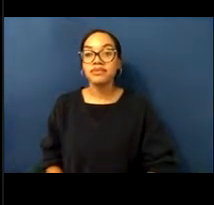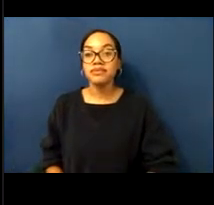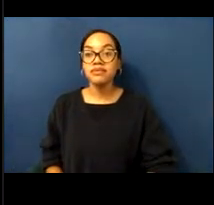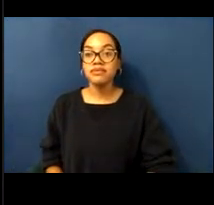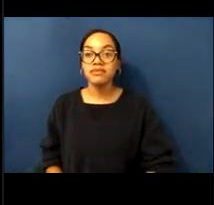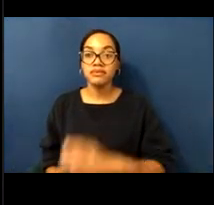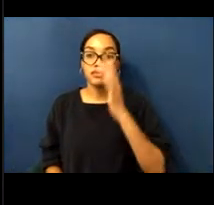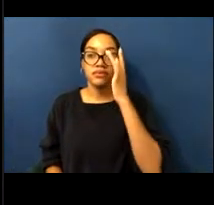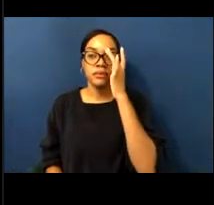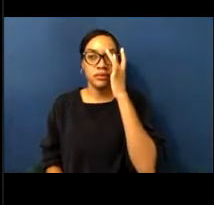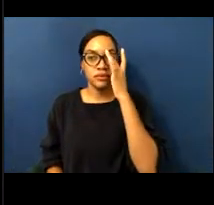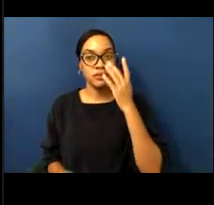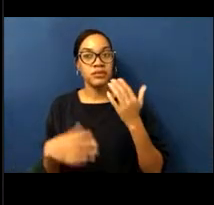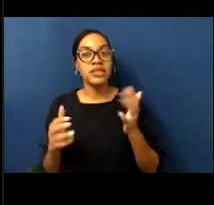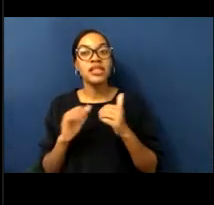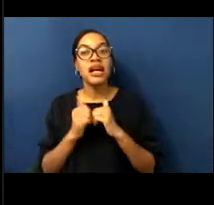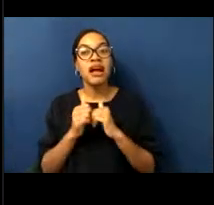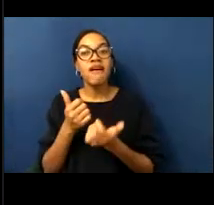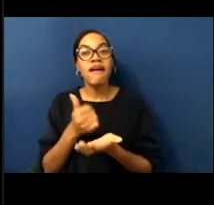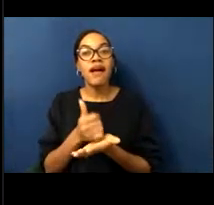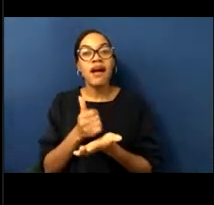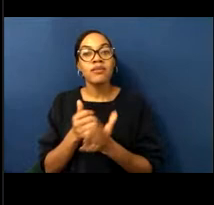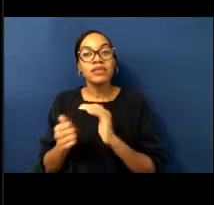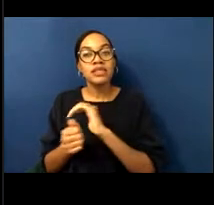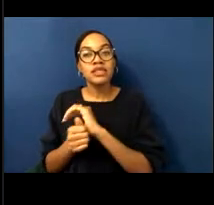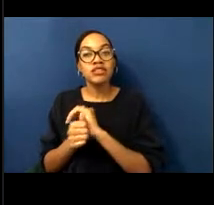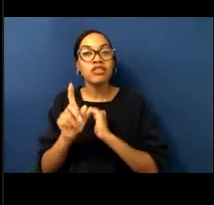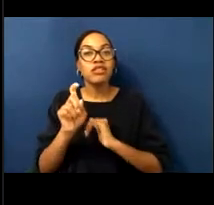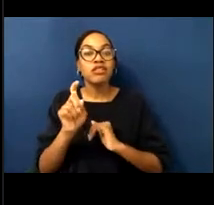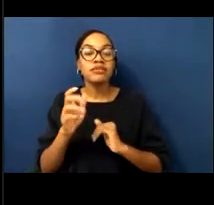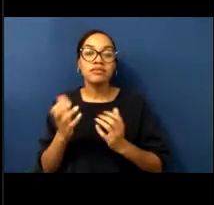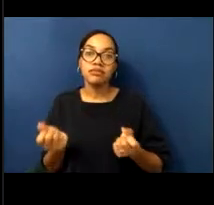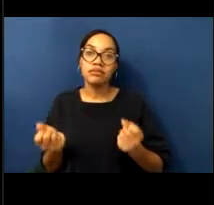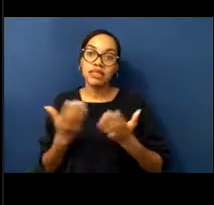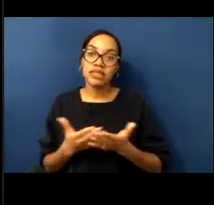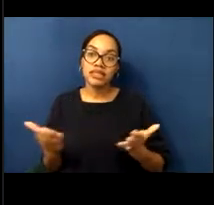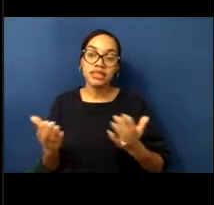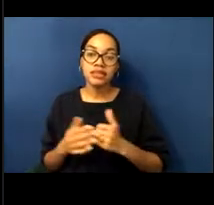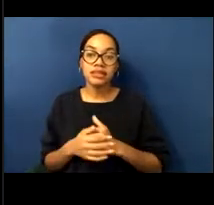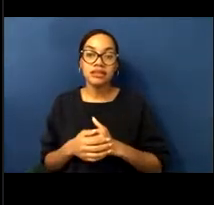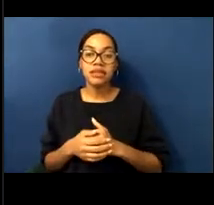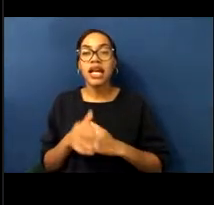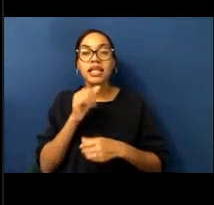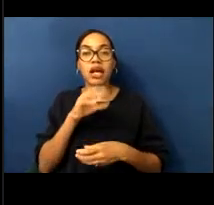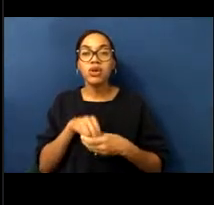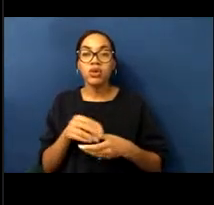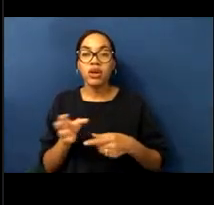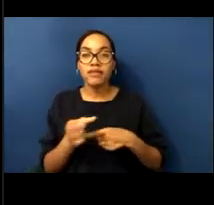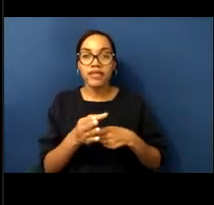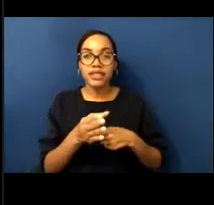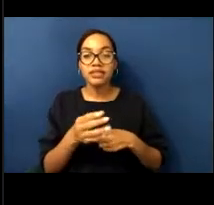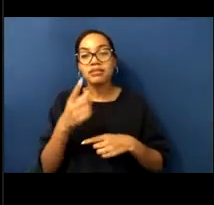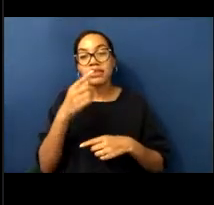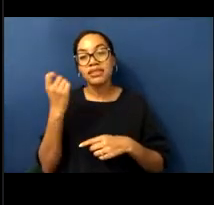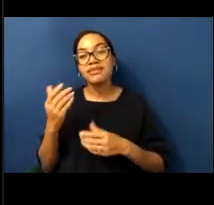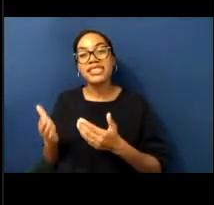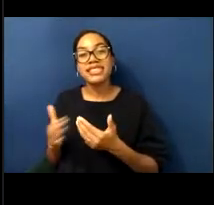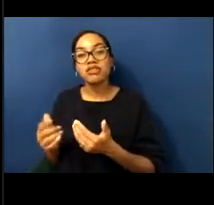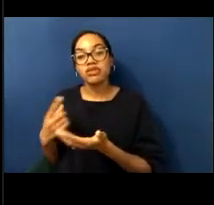So what can you do to help sea turtles? Well, there's many things you can do. I didn't include fish here because it's much easier to discuss about things you can do